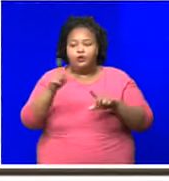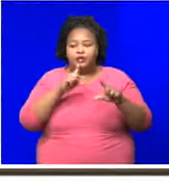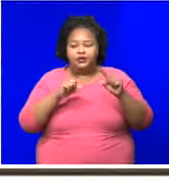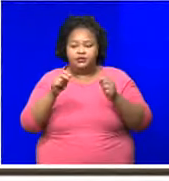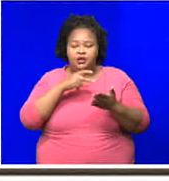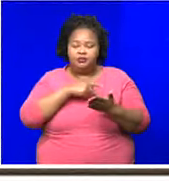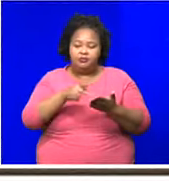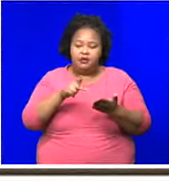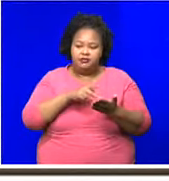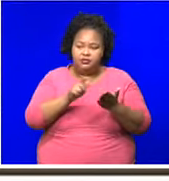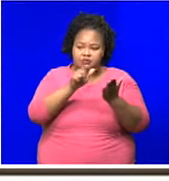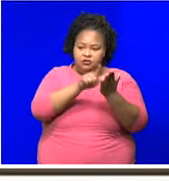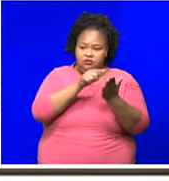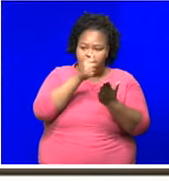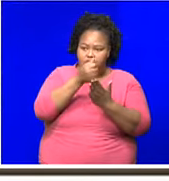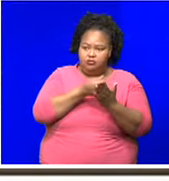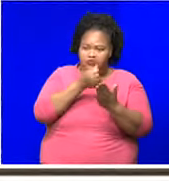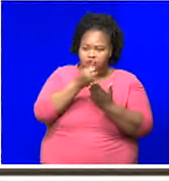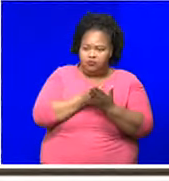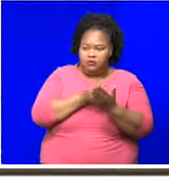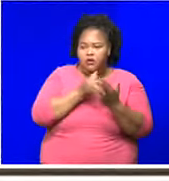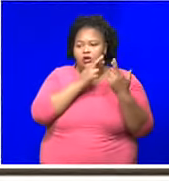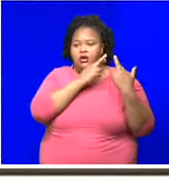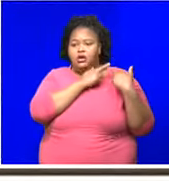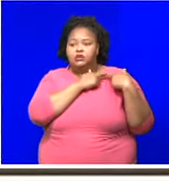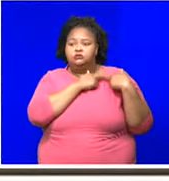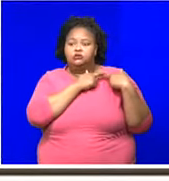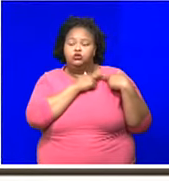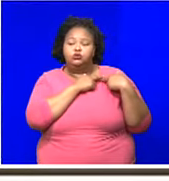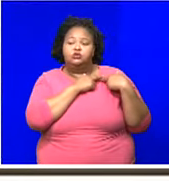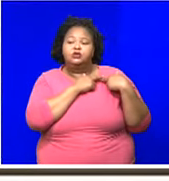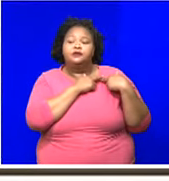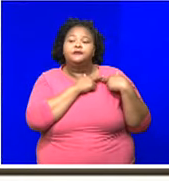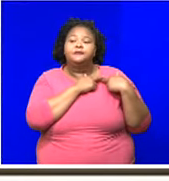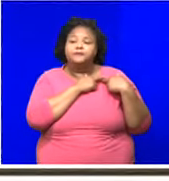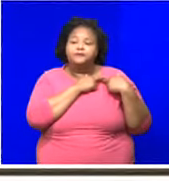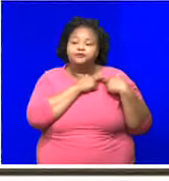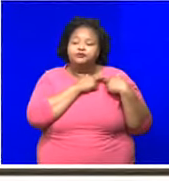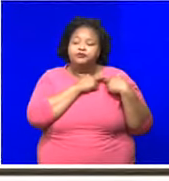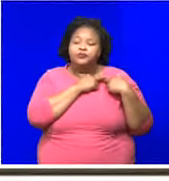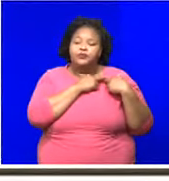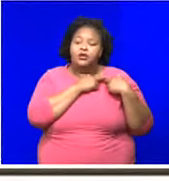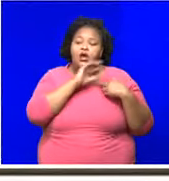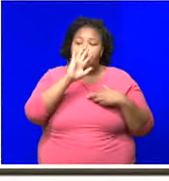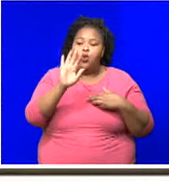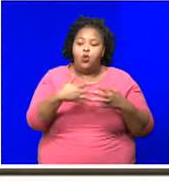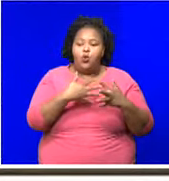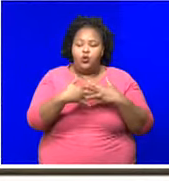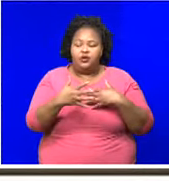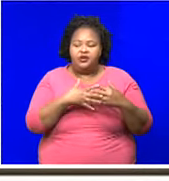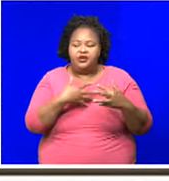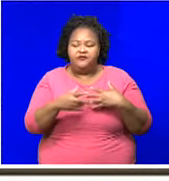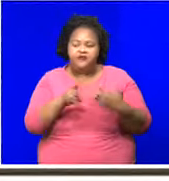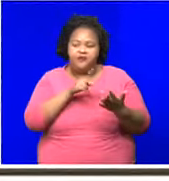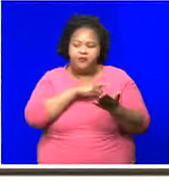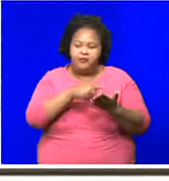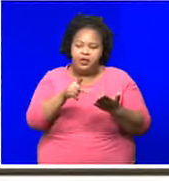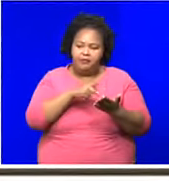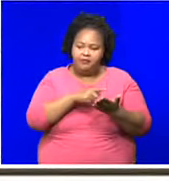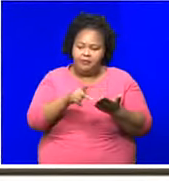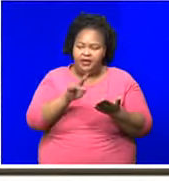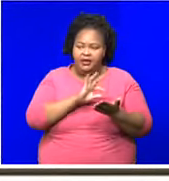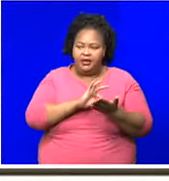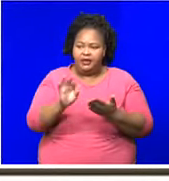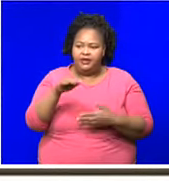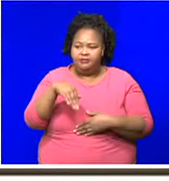review and repeal the National Clearance Settlement Systems Act of 2011. And it also is developed to